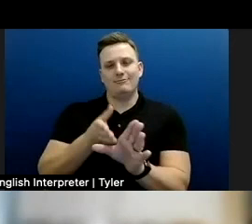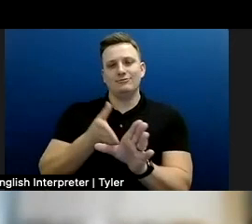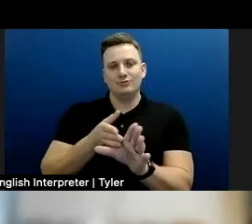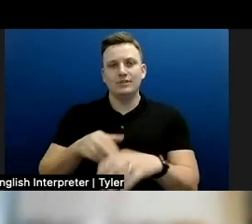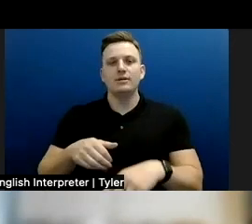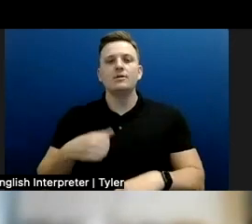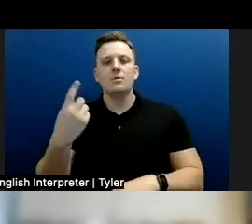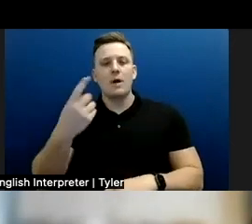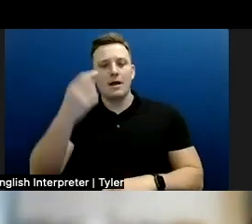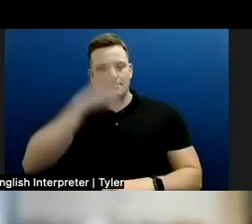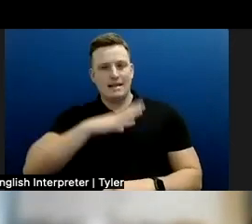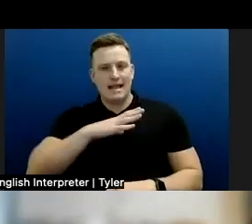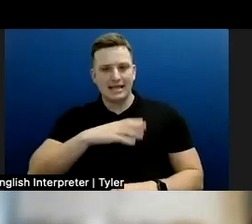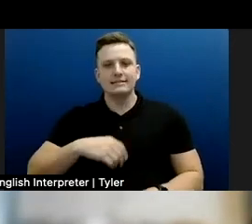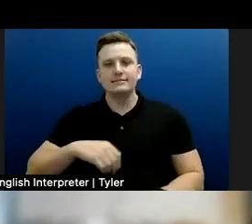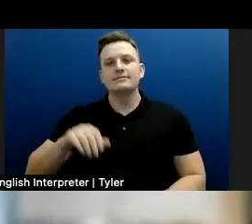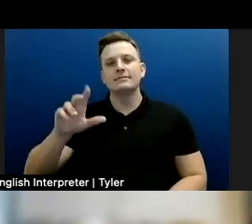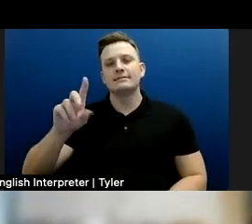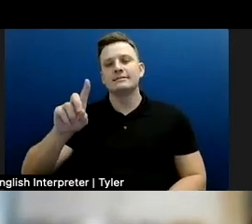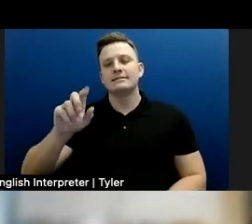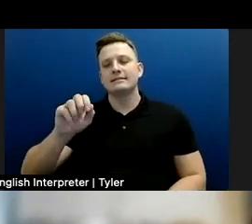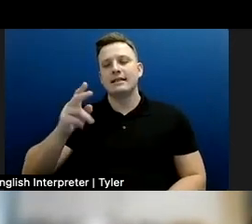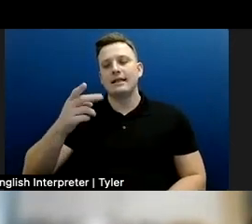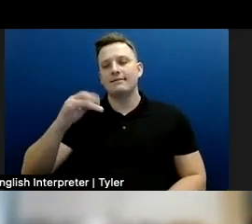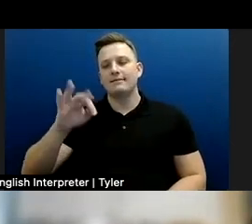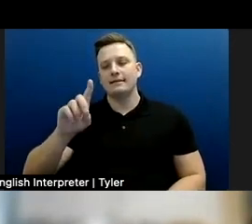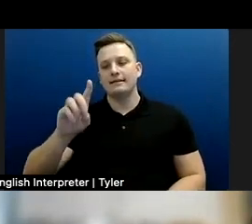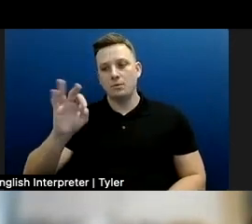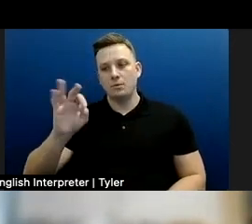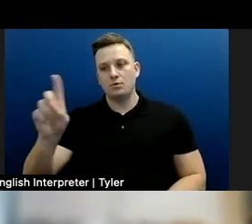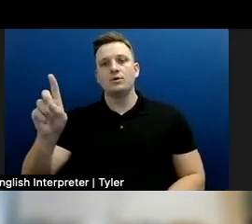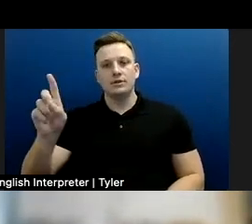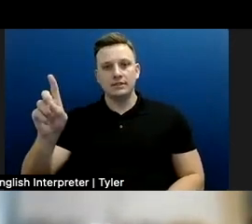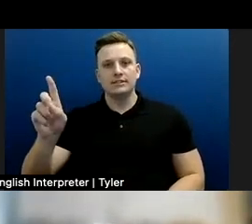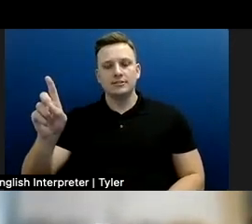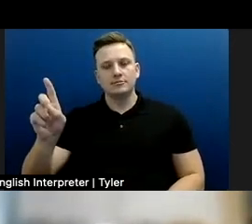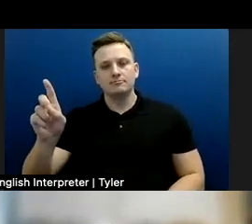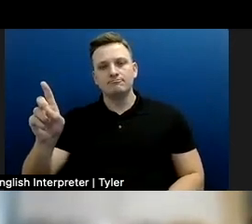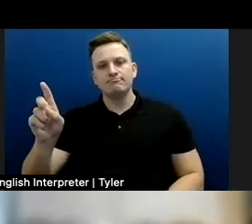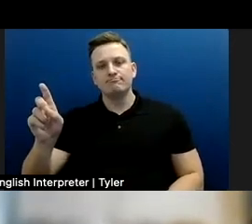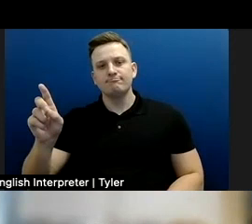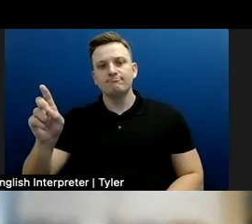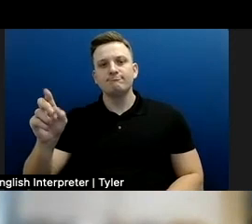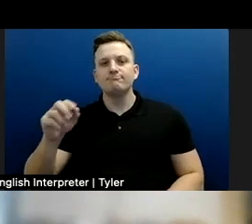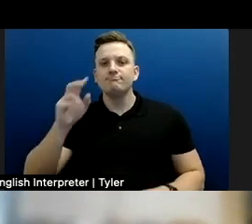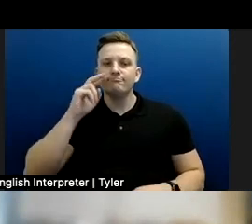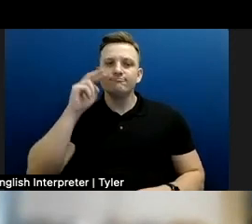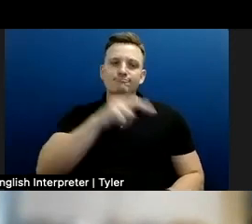David Wood, really based on some of the thinking from Jerry Bruner,